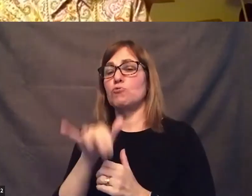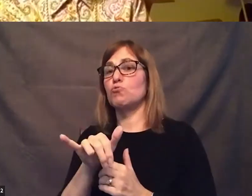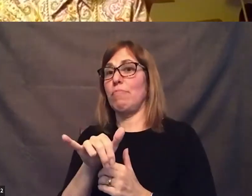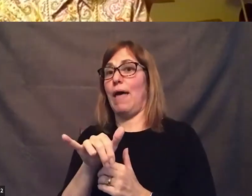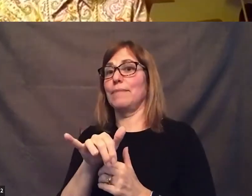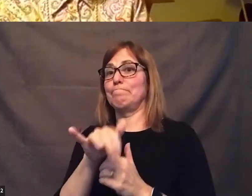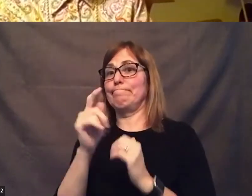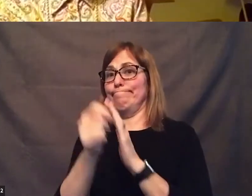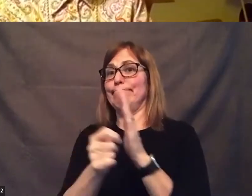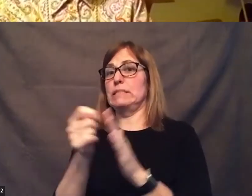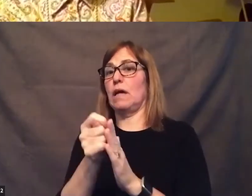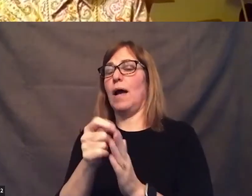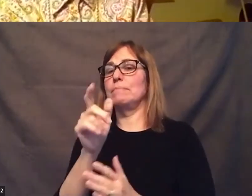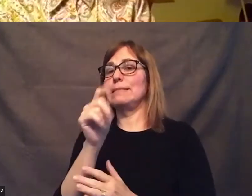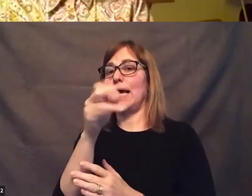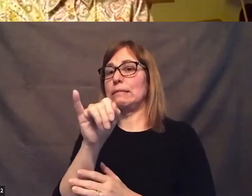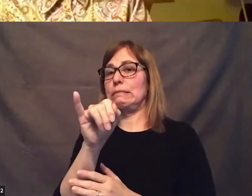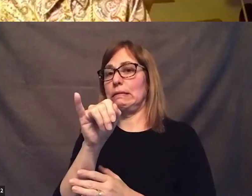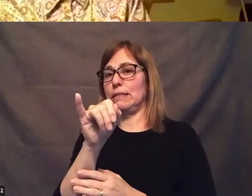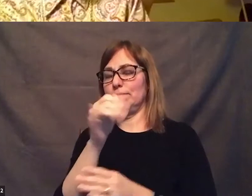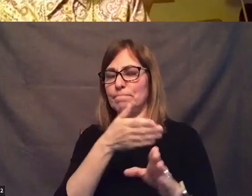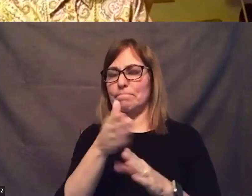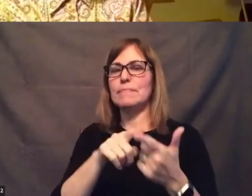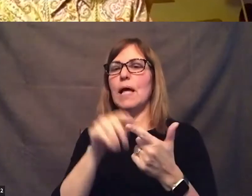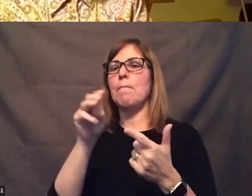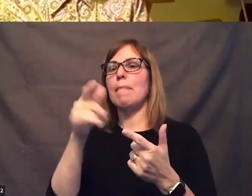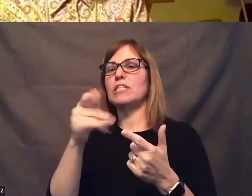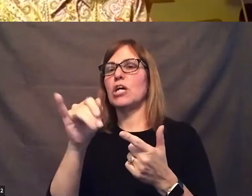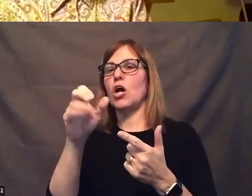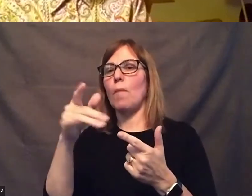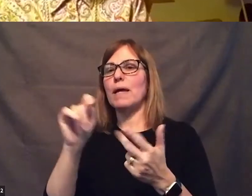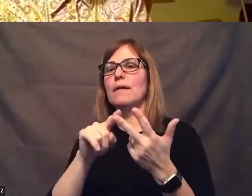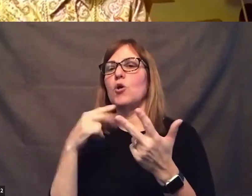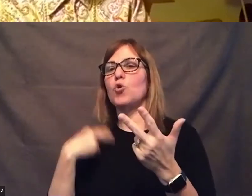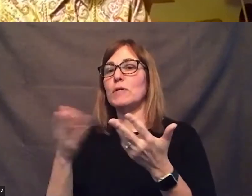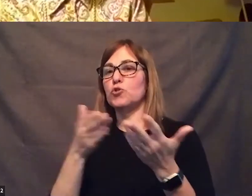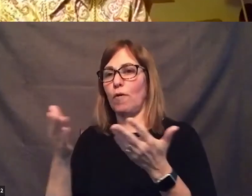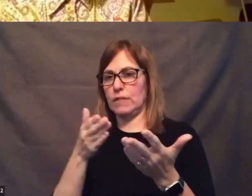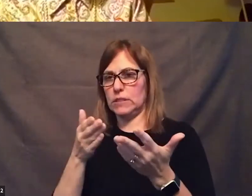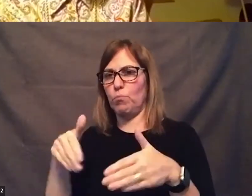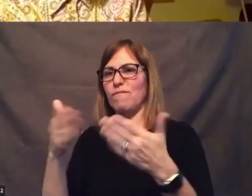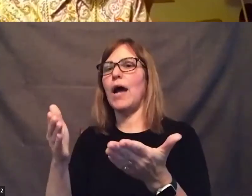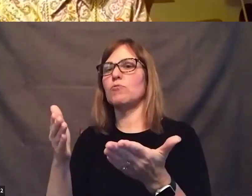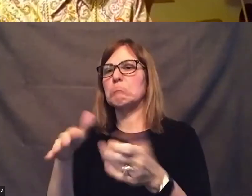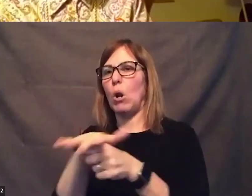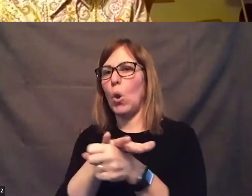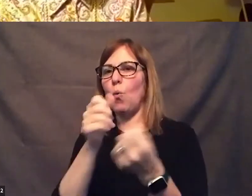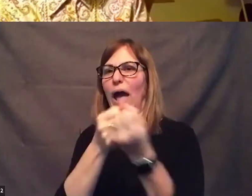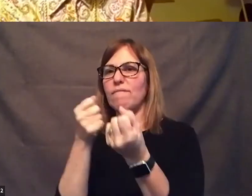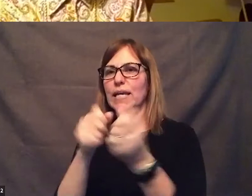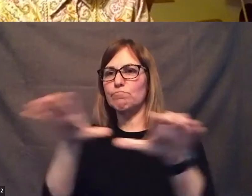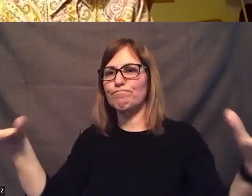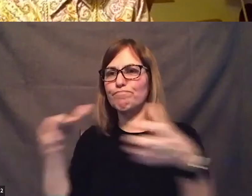industry, Magic Carpet, the human service transportation providers, and the local advocates got together to start to think